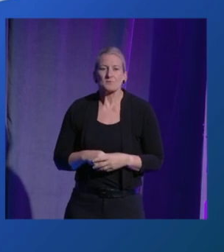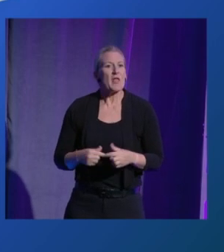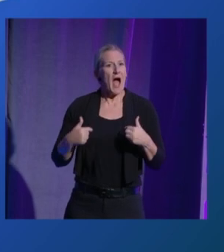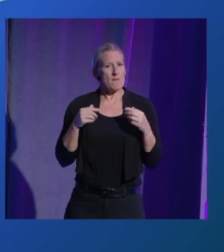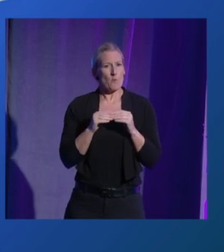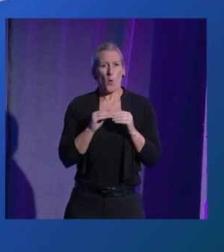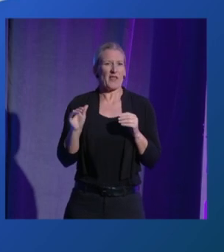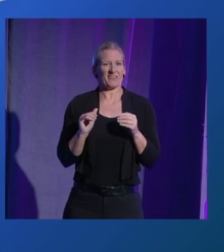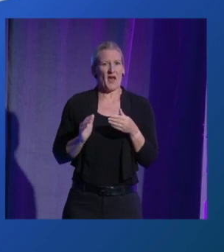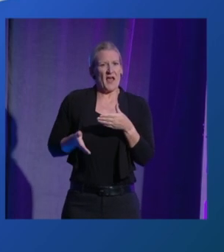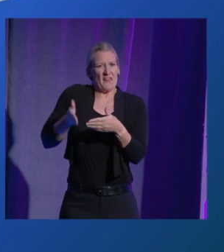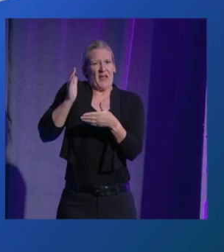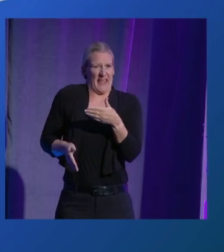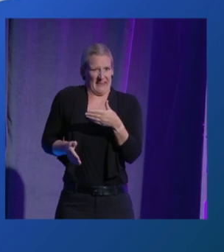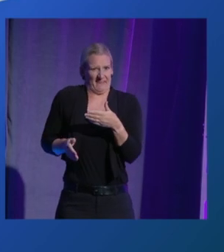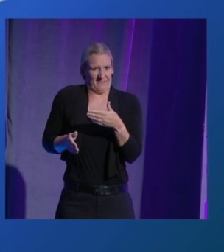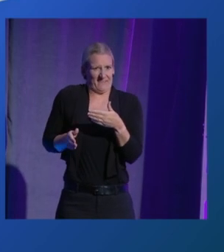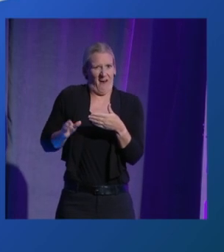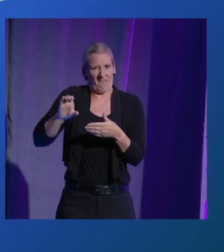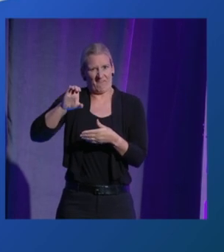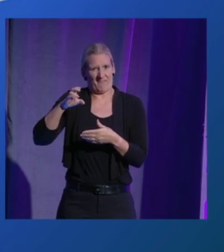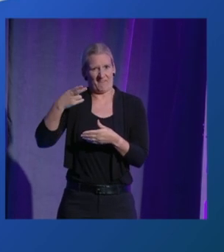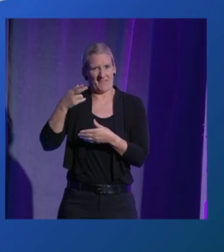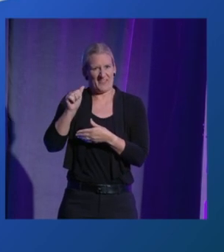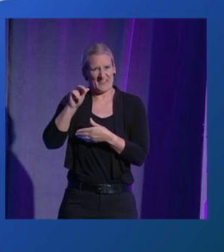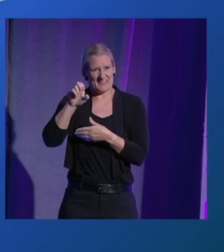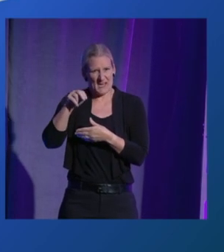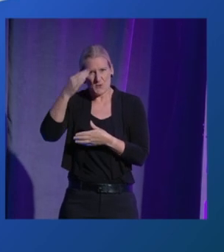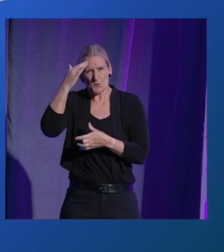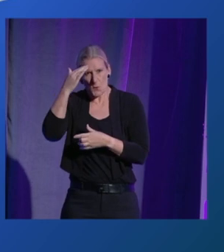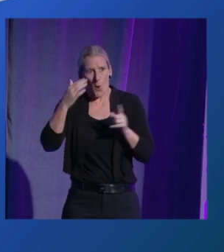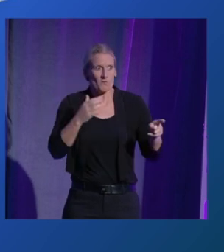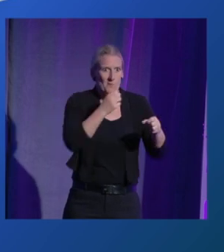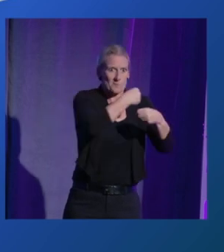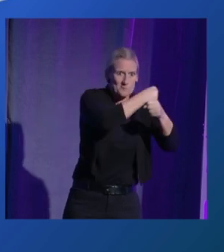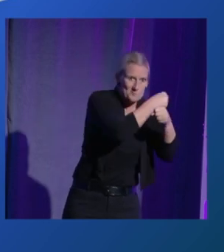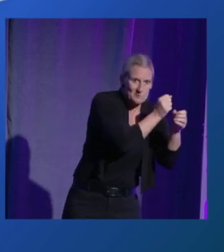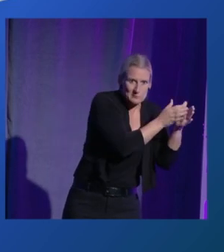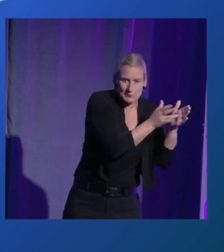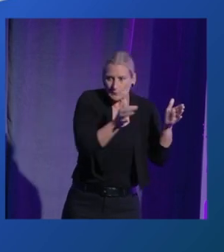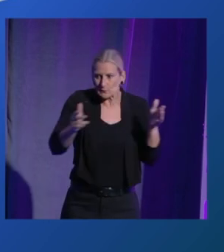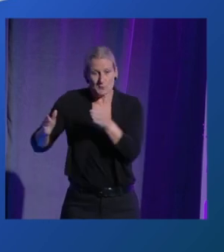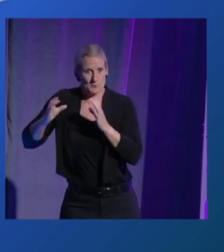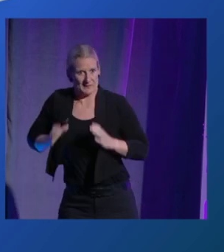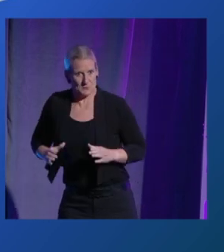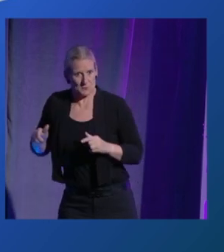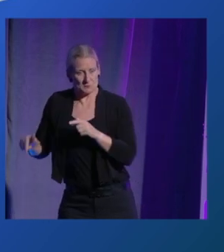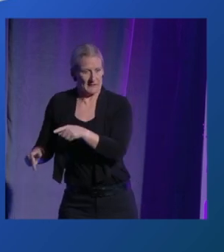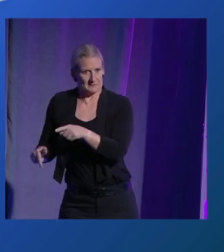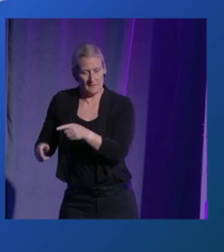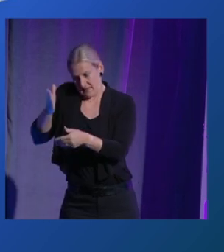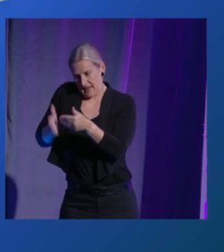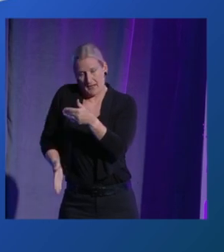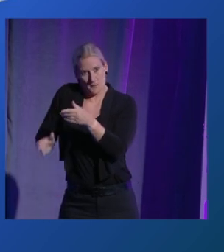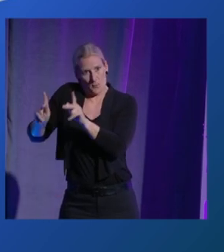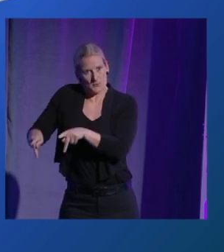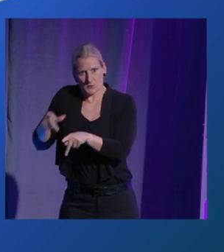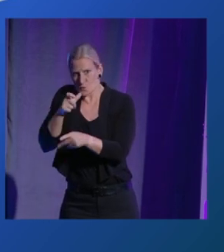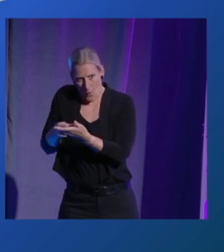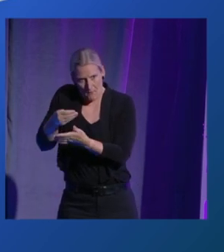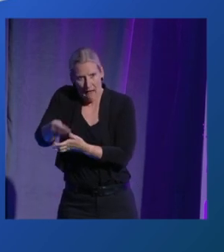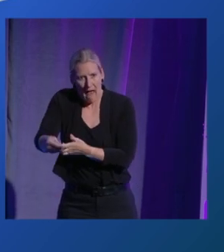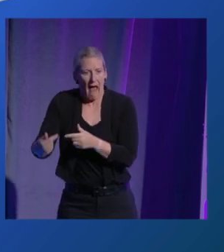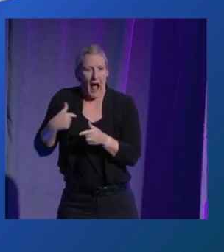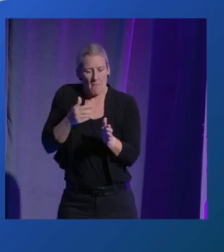you know closer to the consumer um as H as you know a rep for bungy here but the uh you know when we use